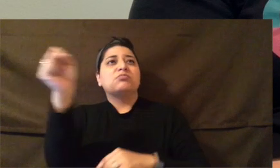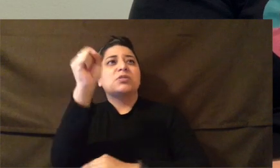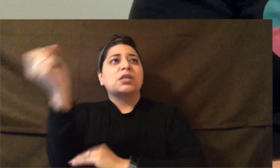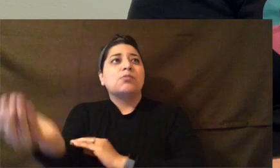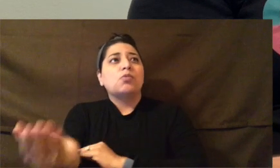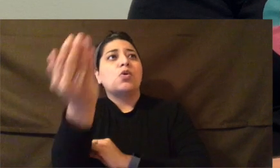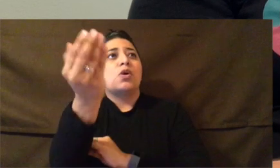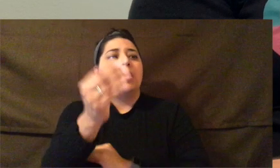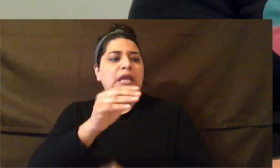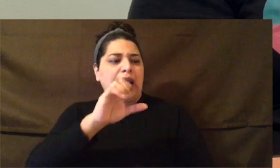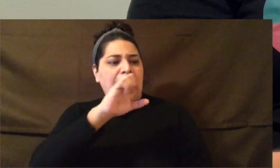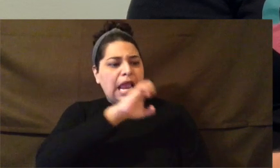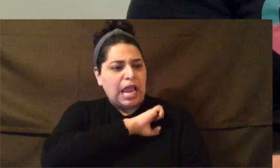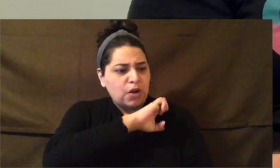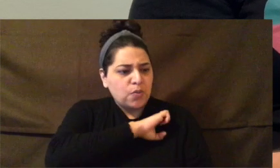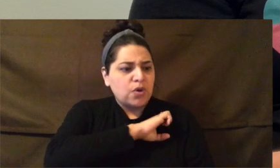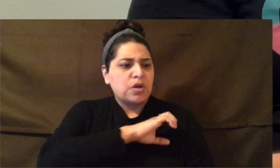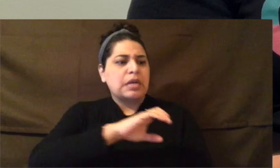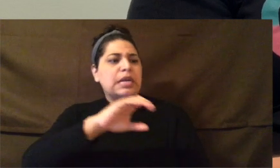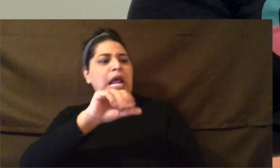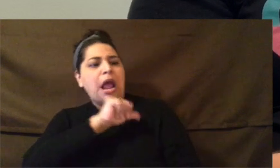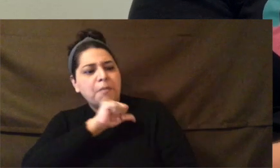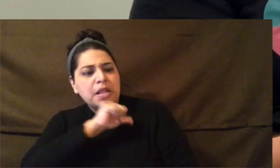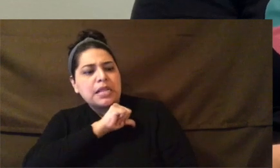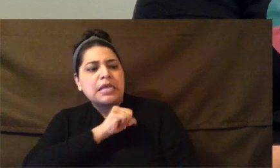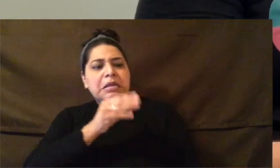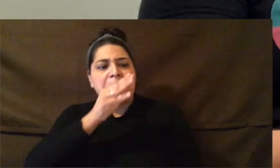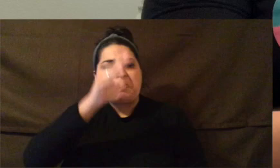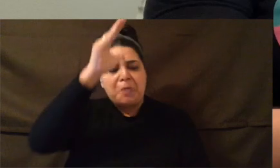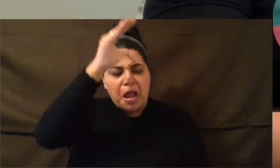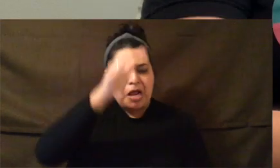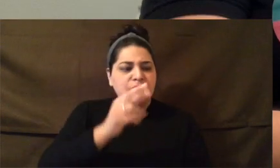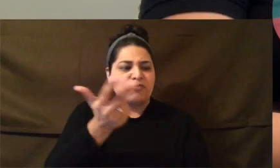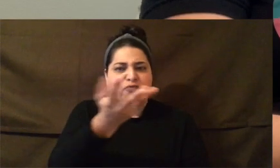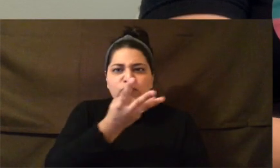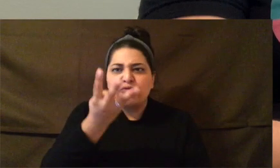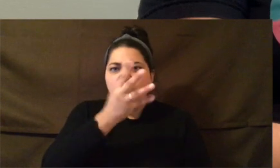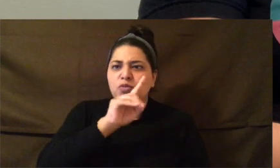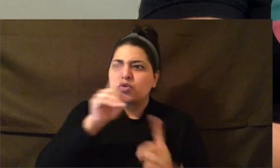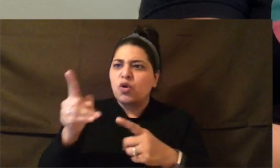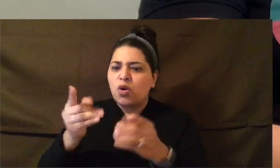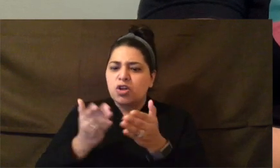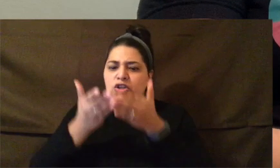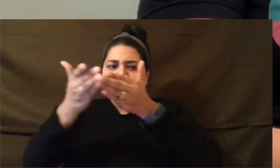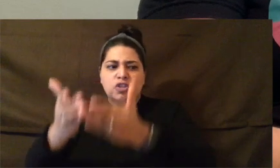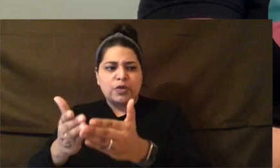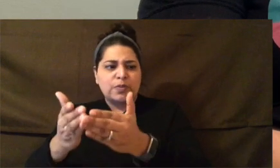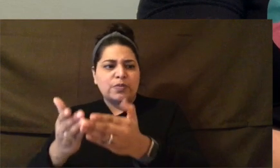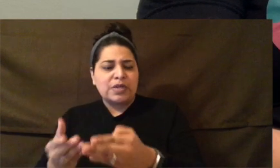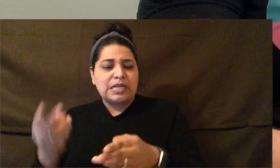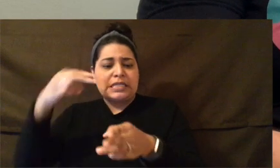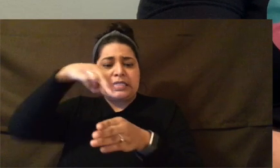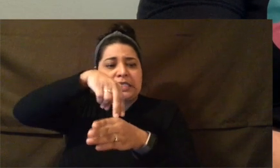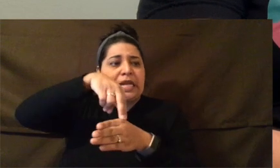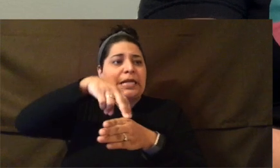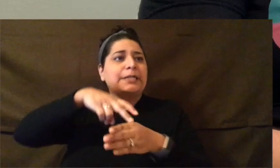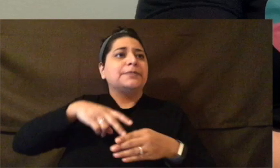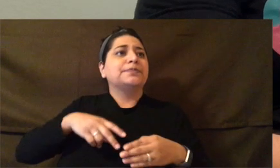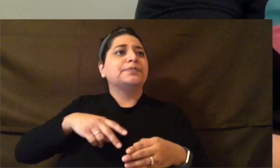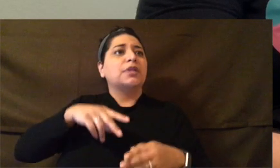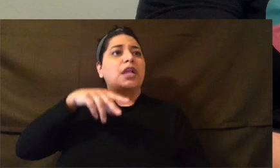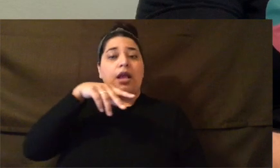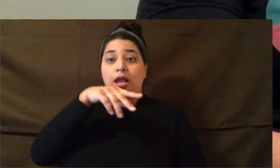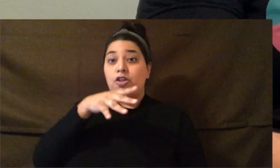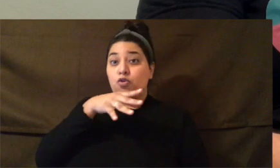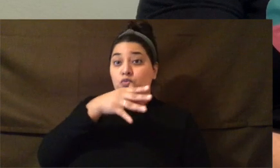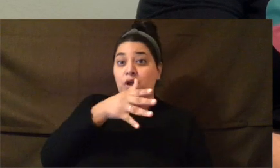Saturday morning in May, Edward and Abilene and Mr. and Mrs. Tulane were all on board the ship, standing at the railing.